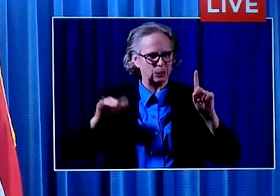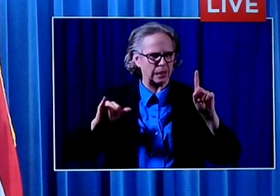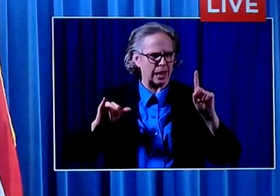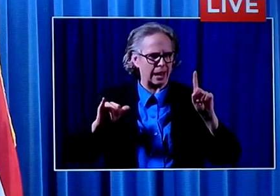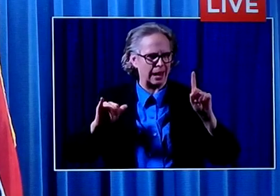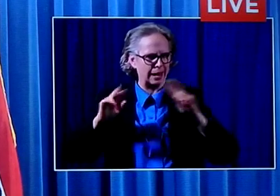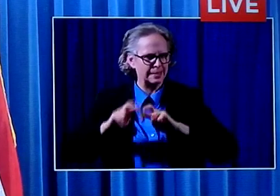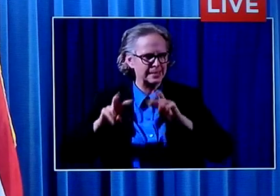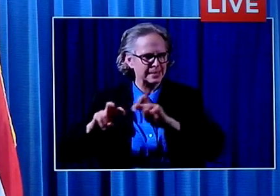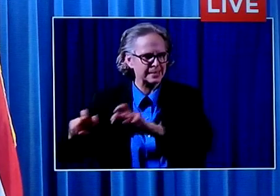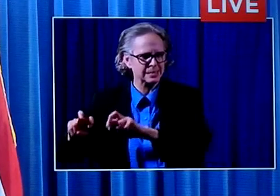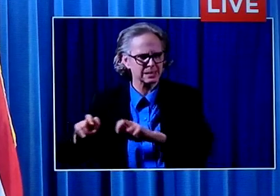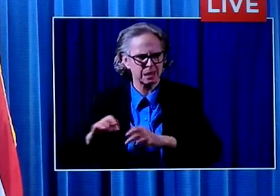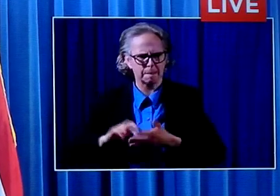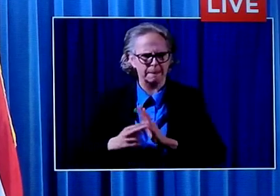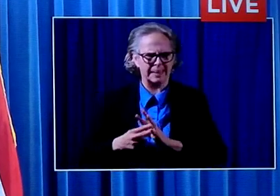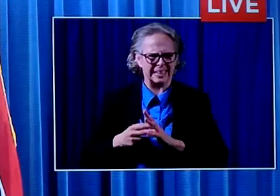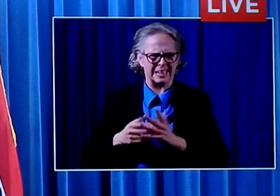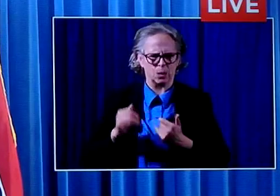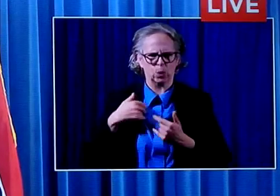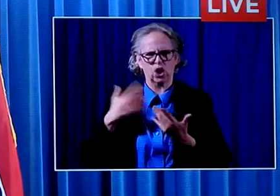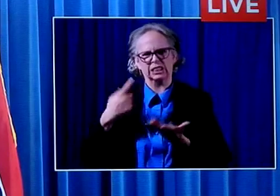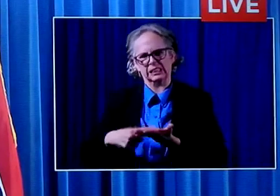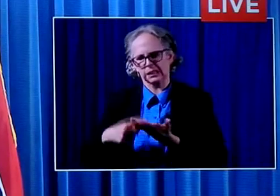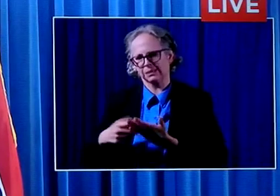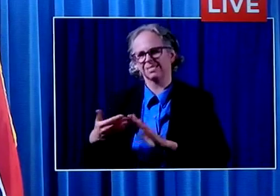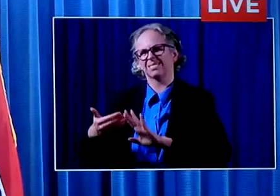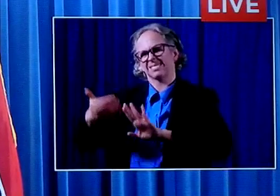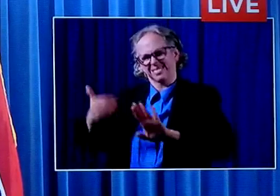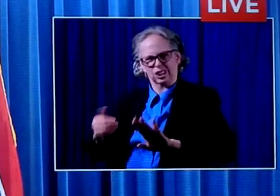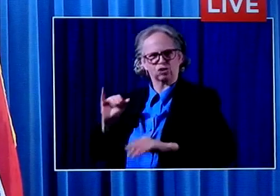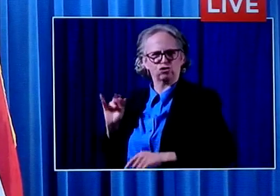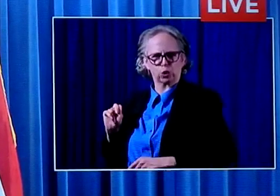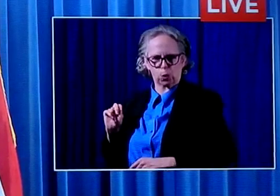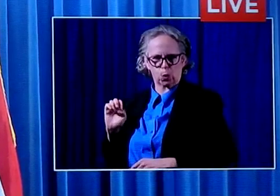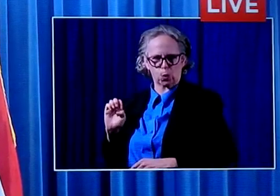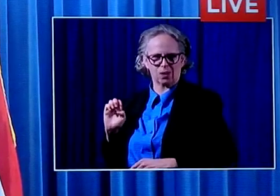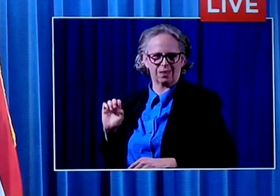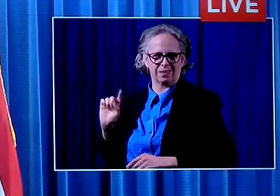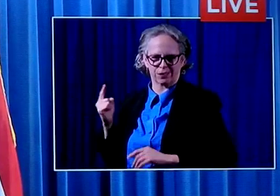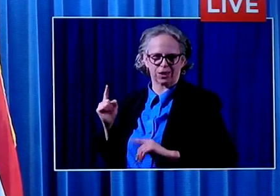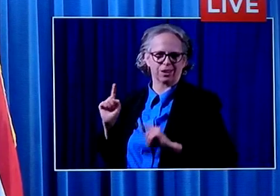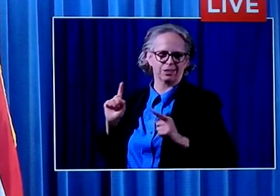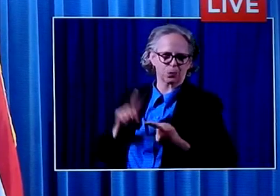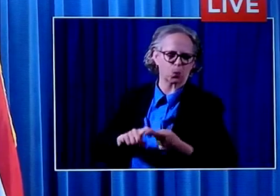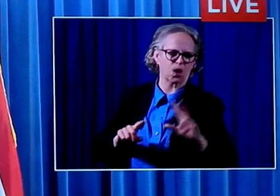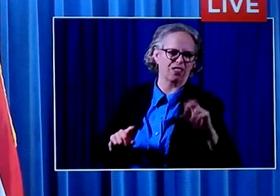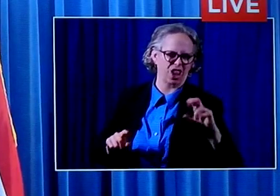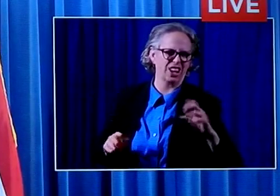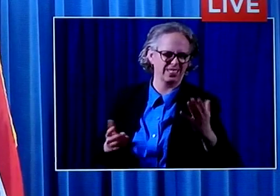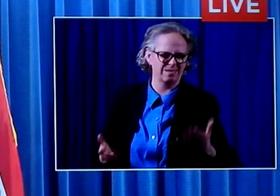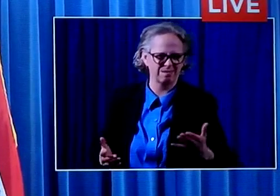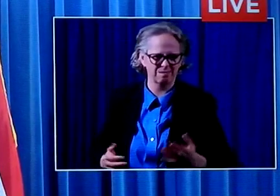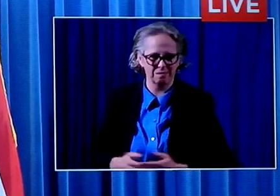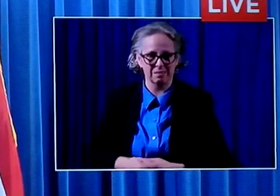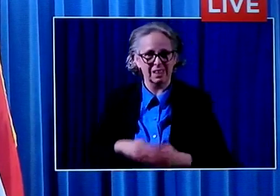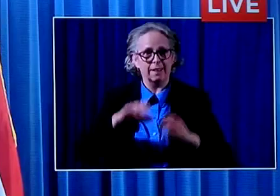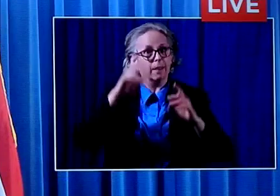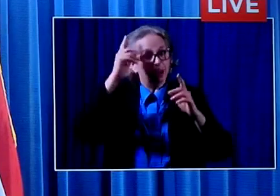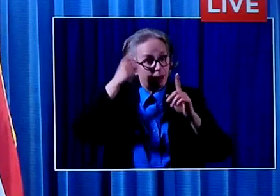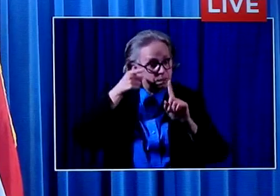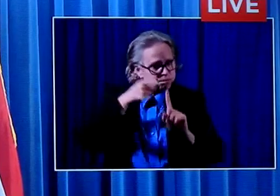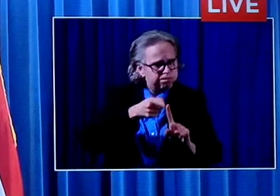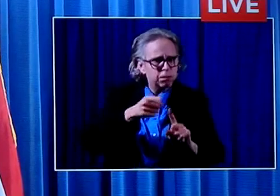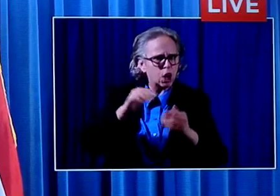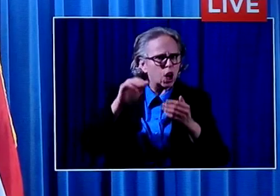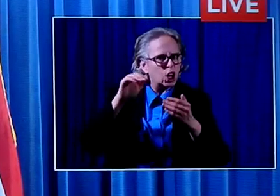June 16th, as I just did, to the 30th, where we said the new cases per day doubled from 82 to 161.